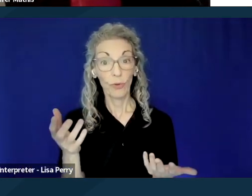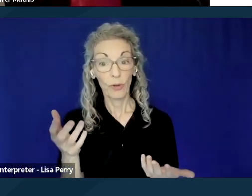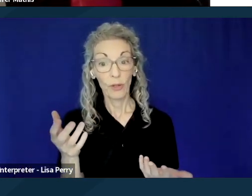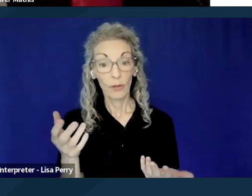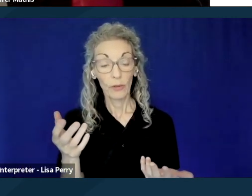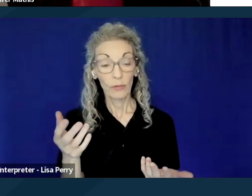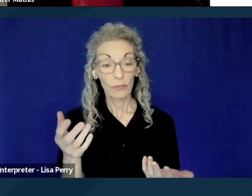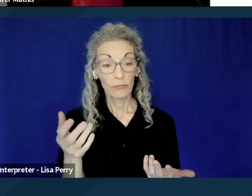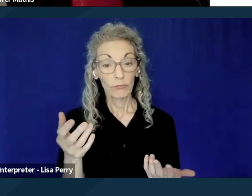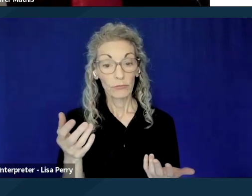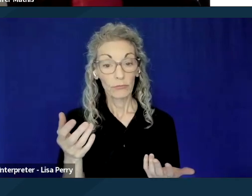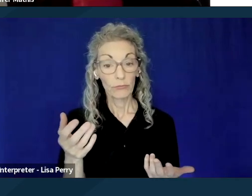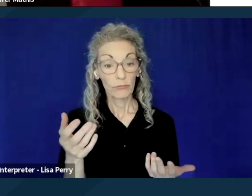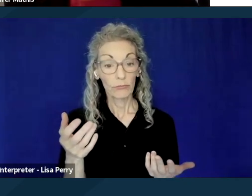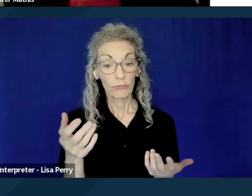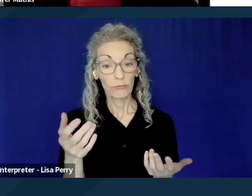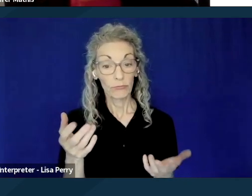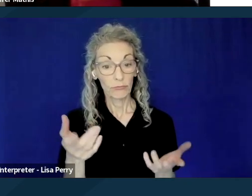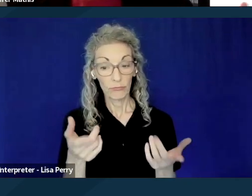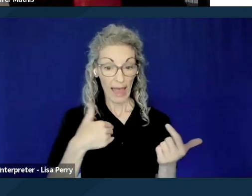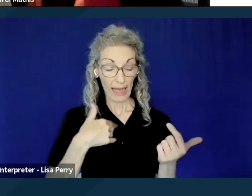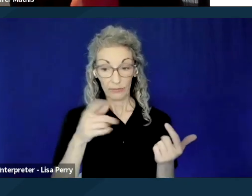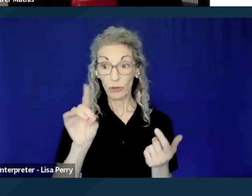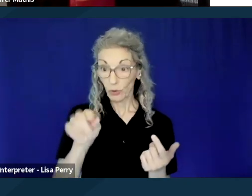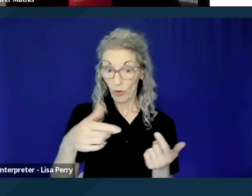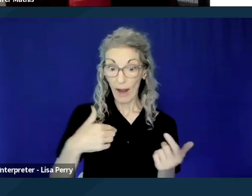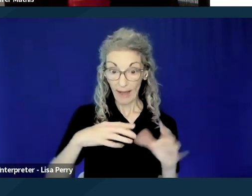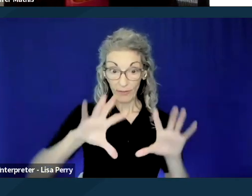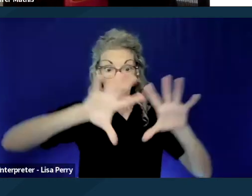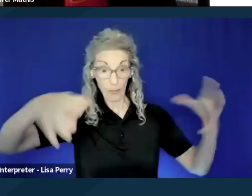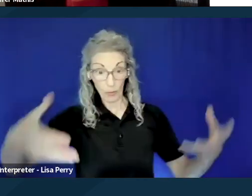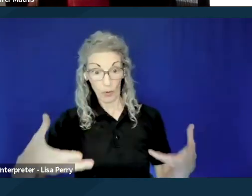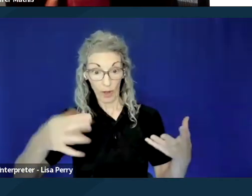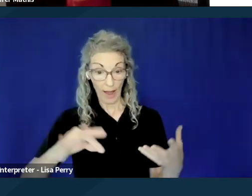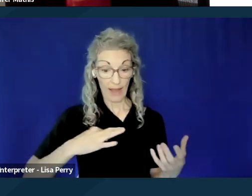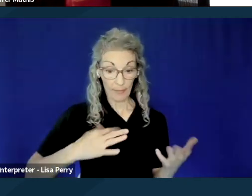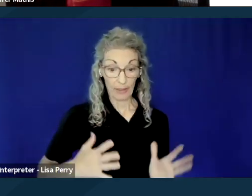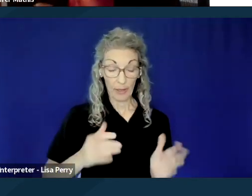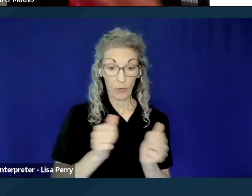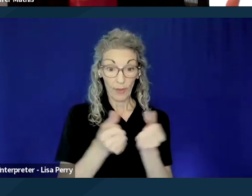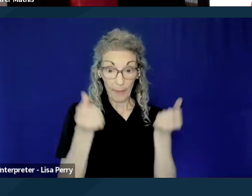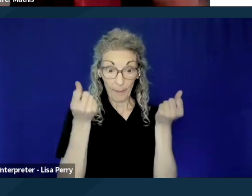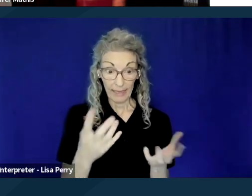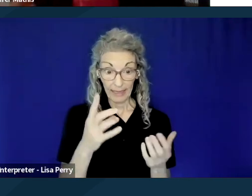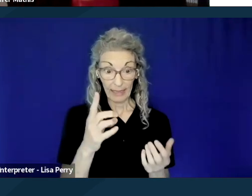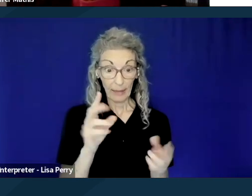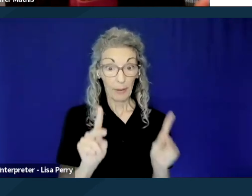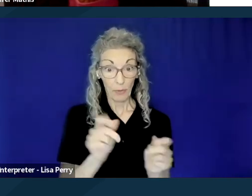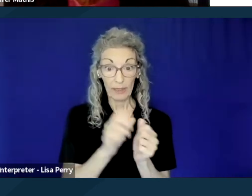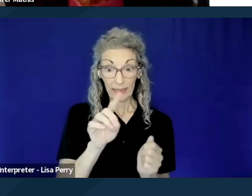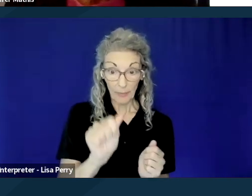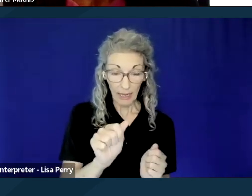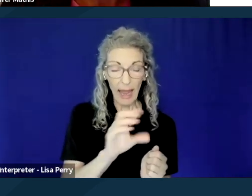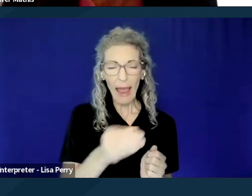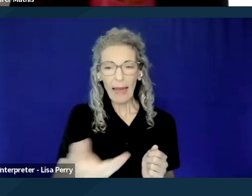taking a pool of applicants with a large number of disabilities and hiring a very small number of disabilities overall, or vice